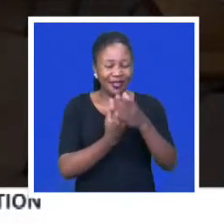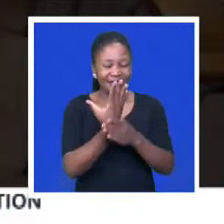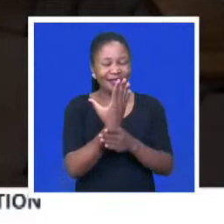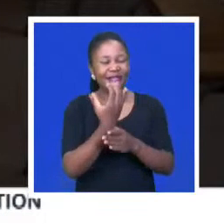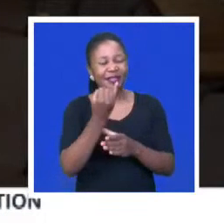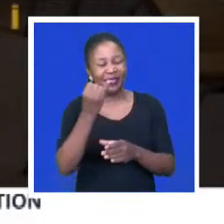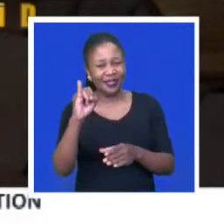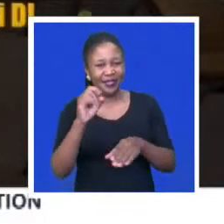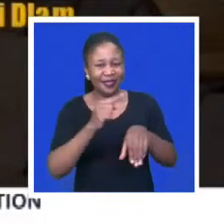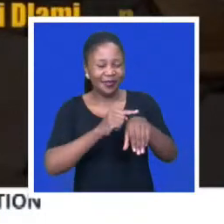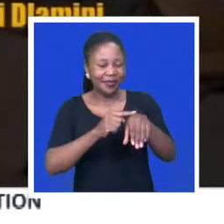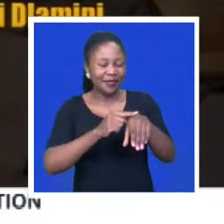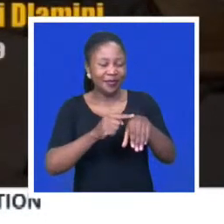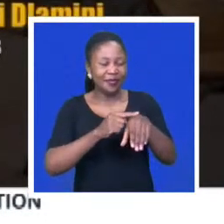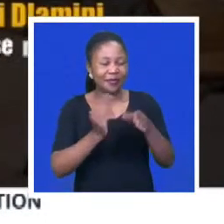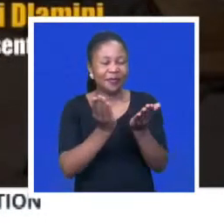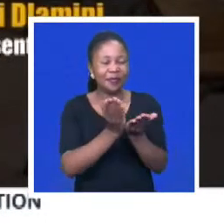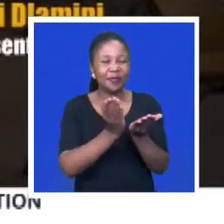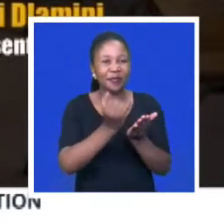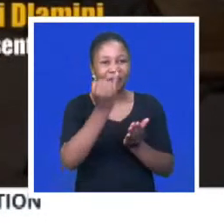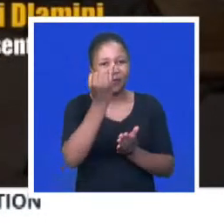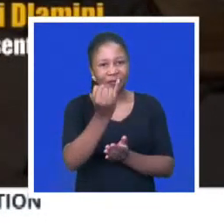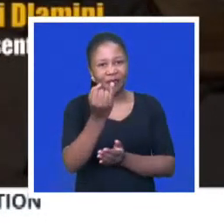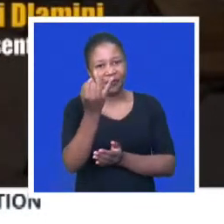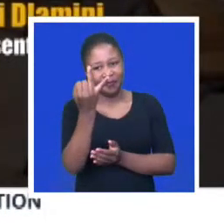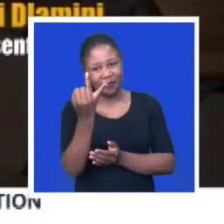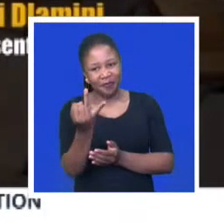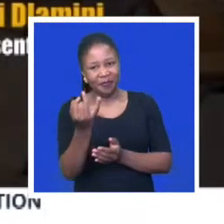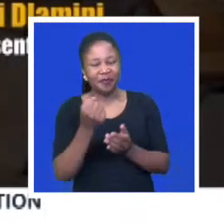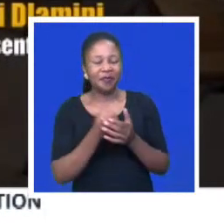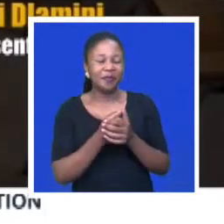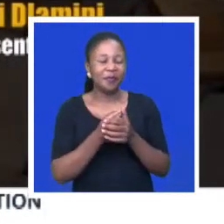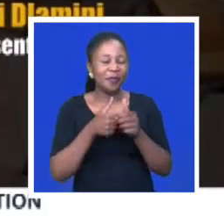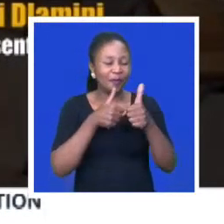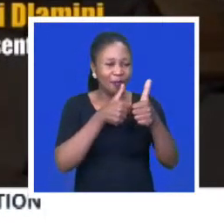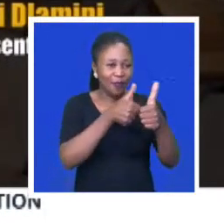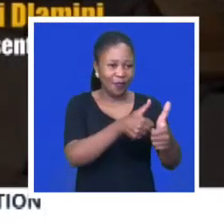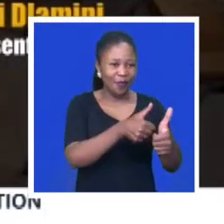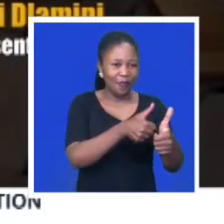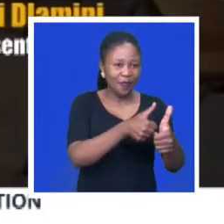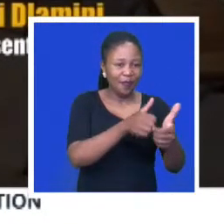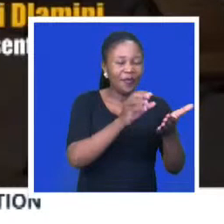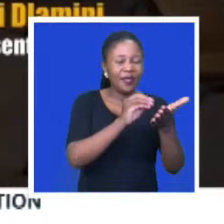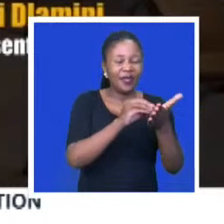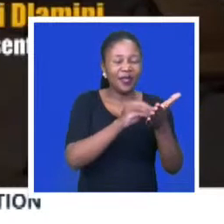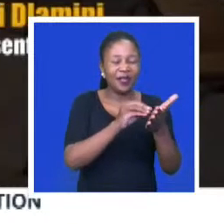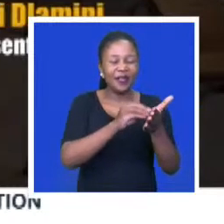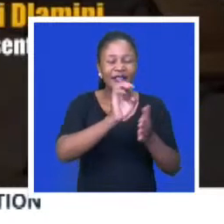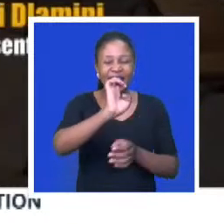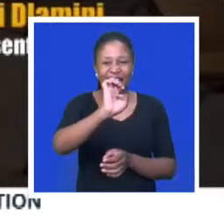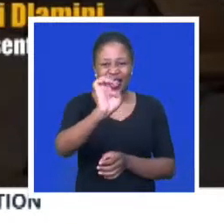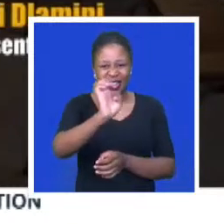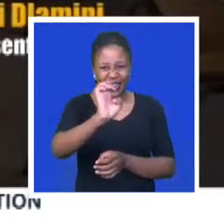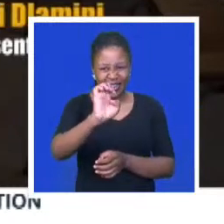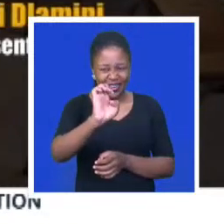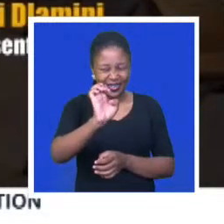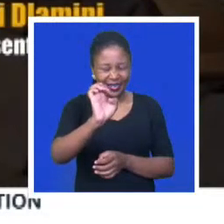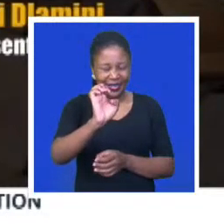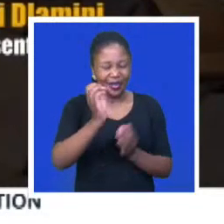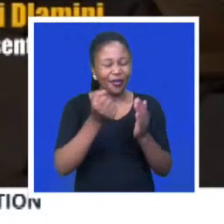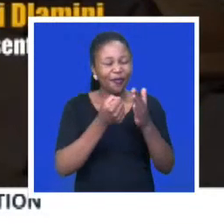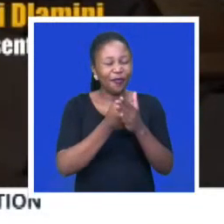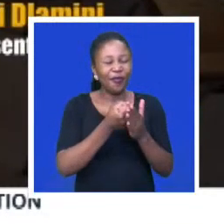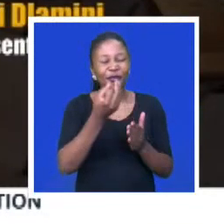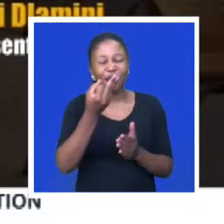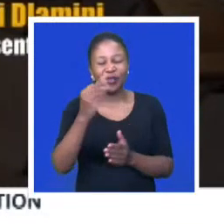grades 1 and 2. From 2:30 p.m. until 3 p.m., we have English language for grades